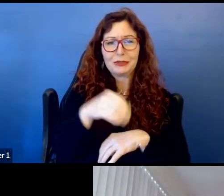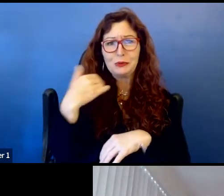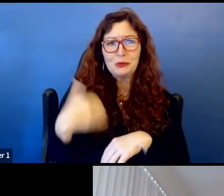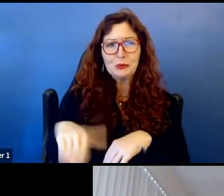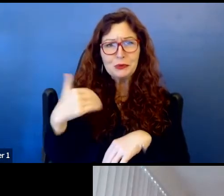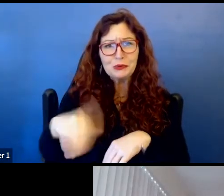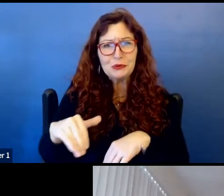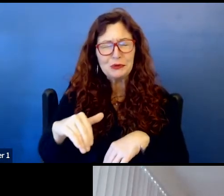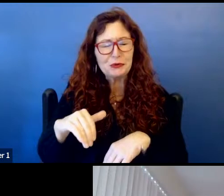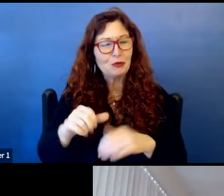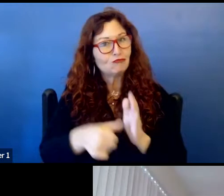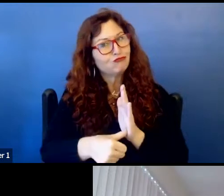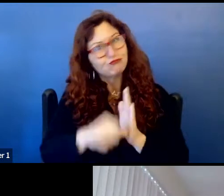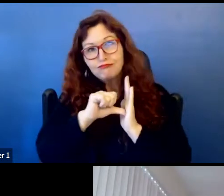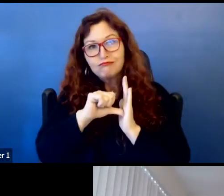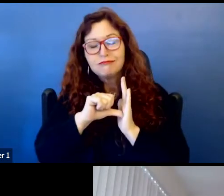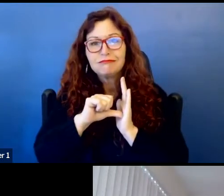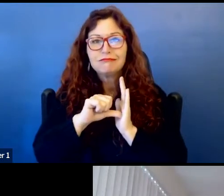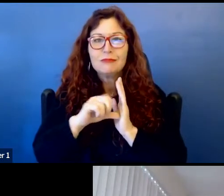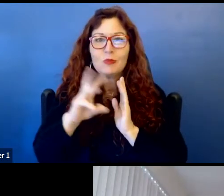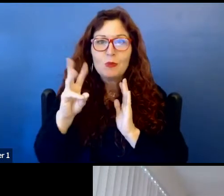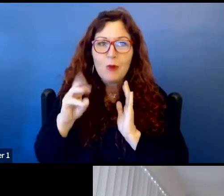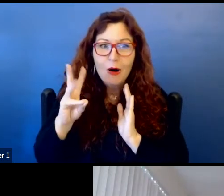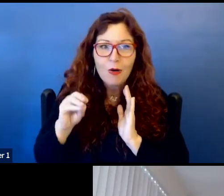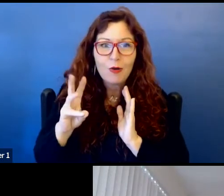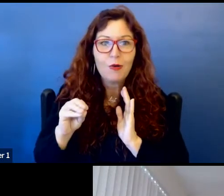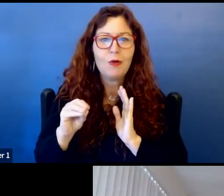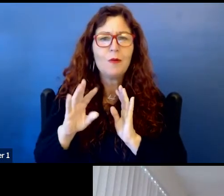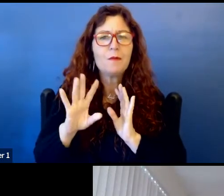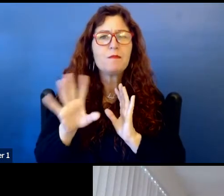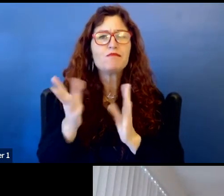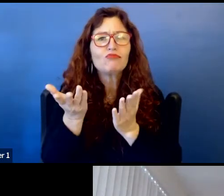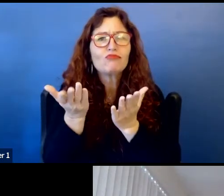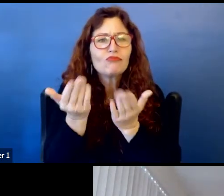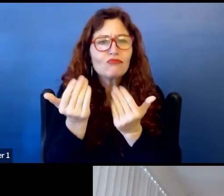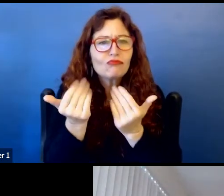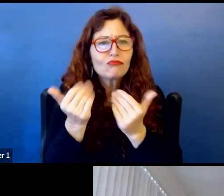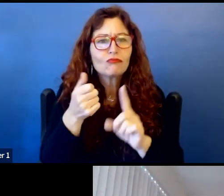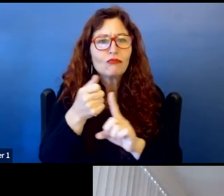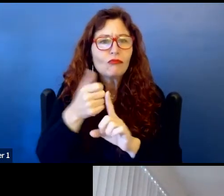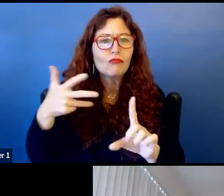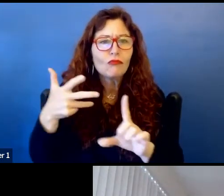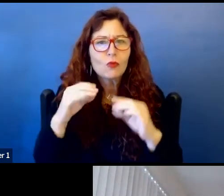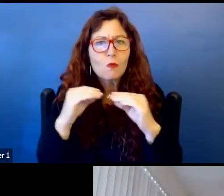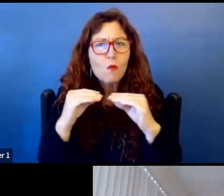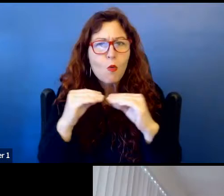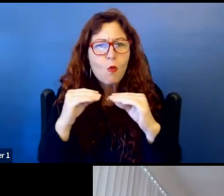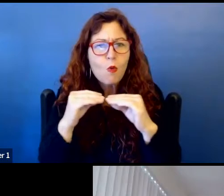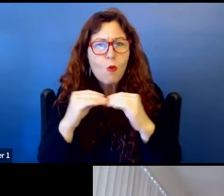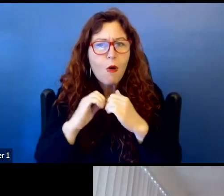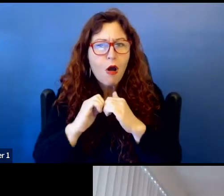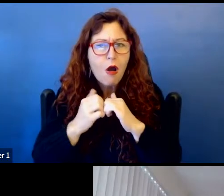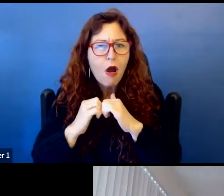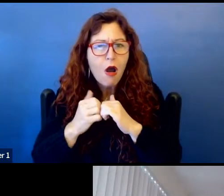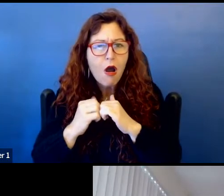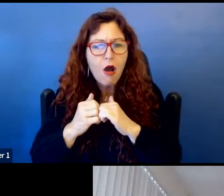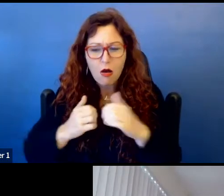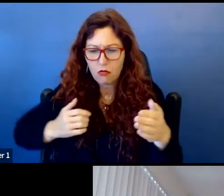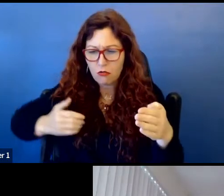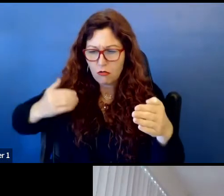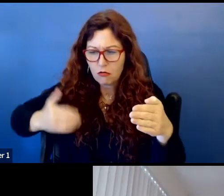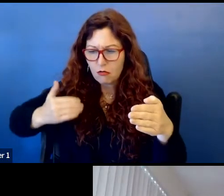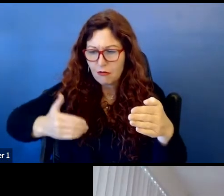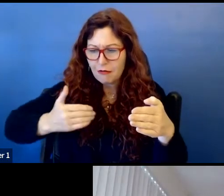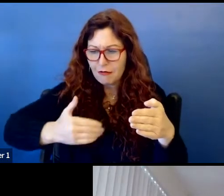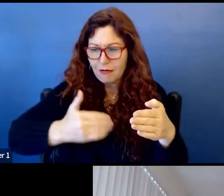19 um tell us a little more about the steps that your organization